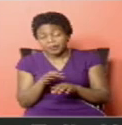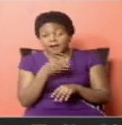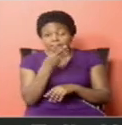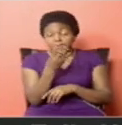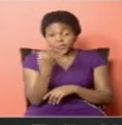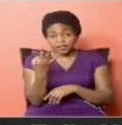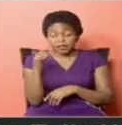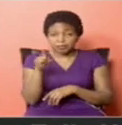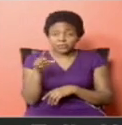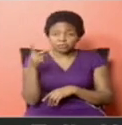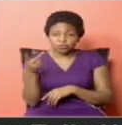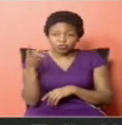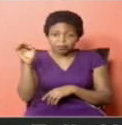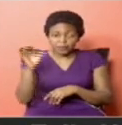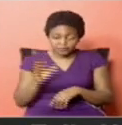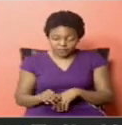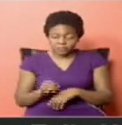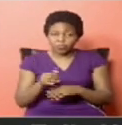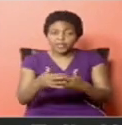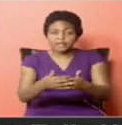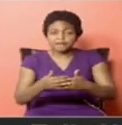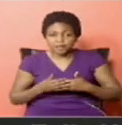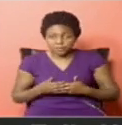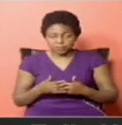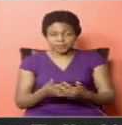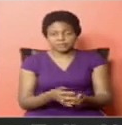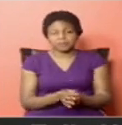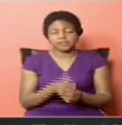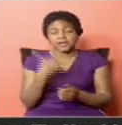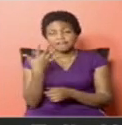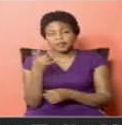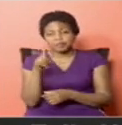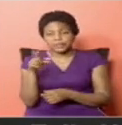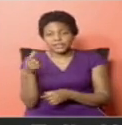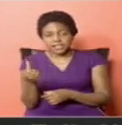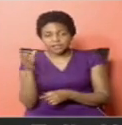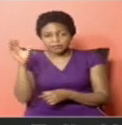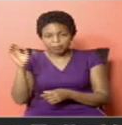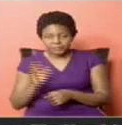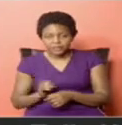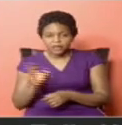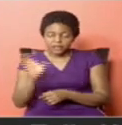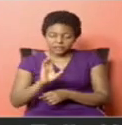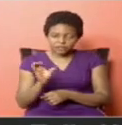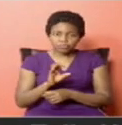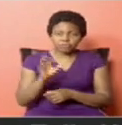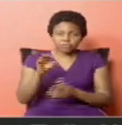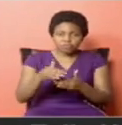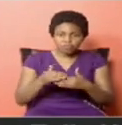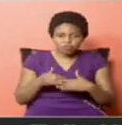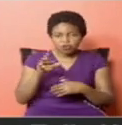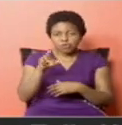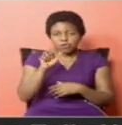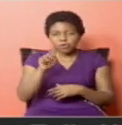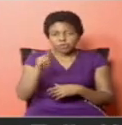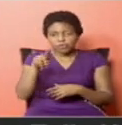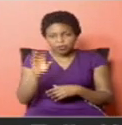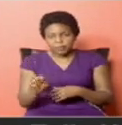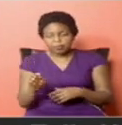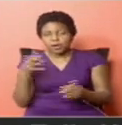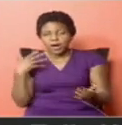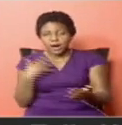43.2% of these cases were of defilement. 5.6% were cases of rape, and up